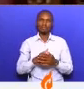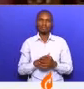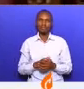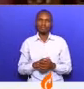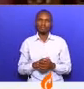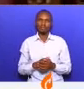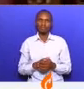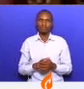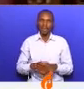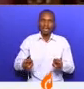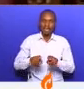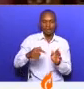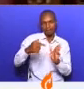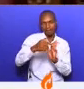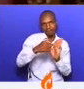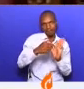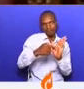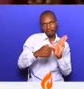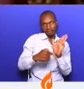2024 is as follows.